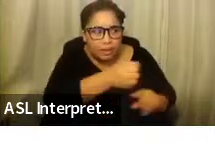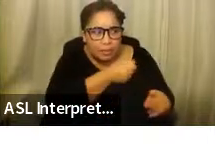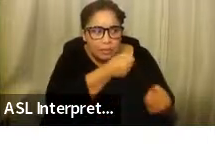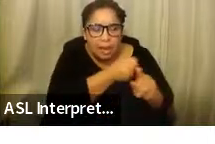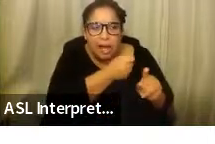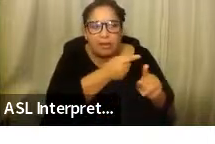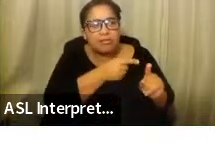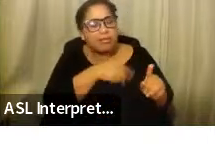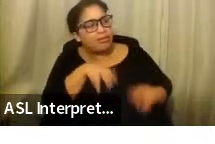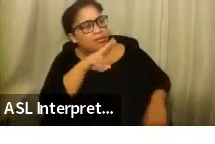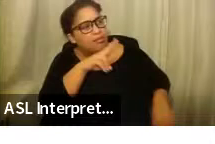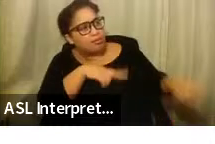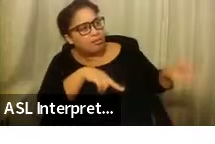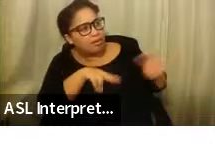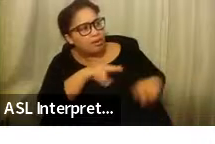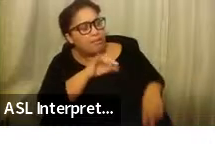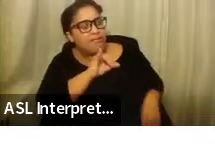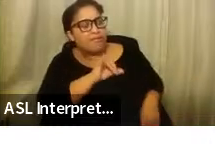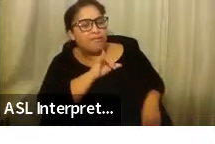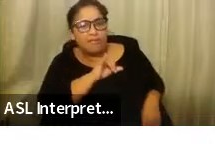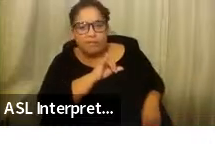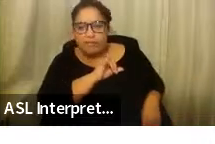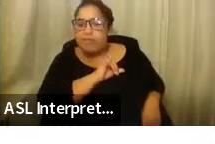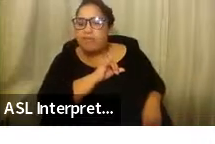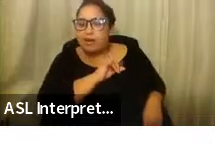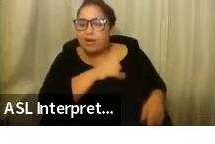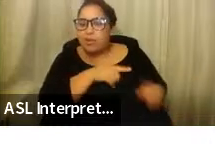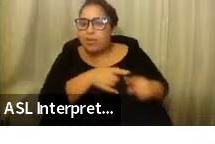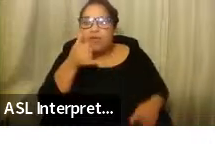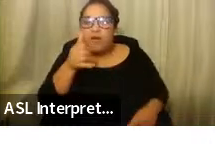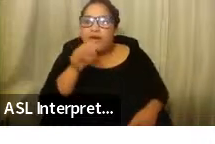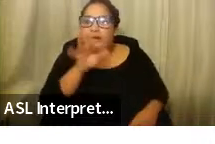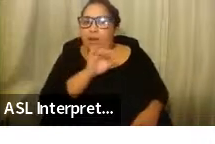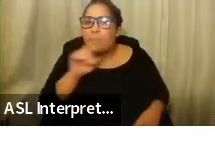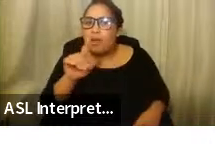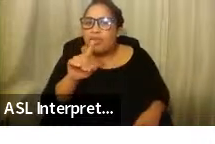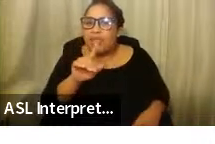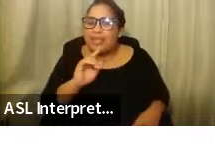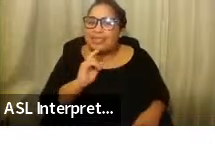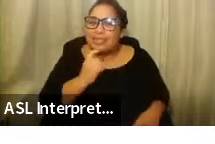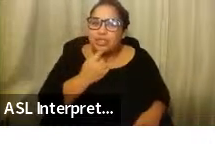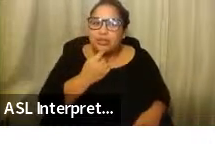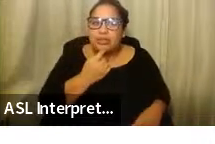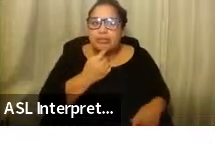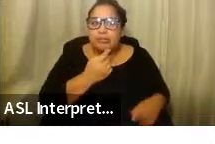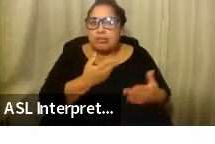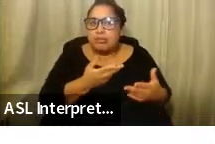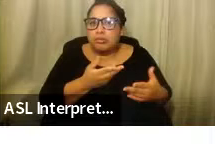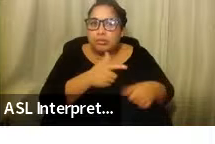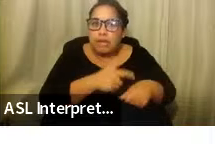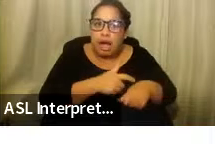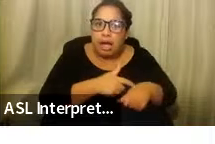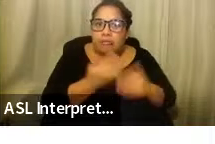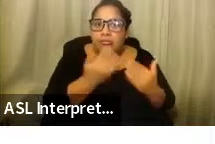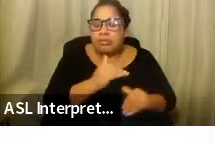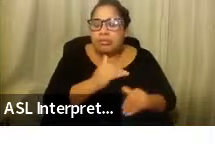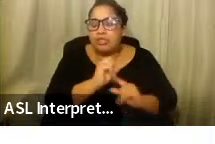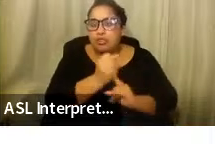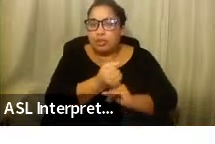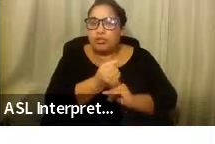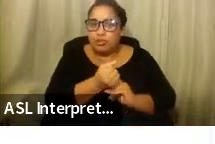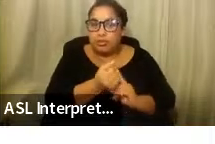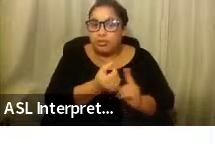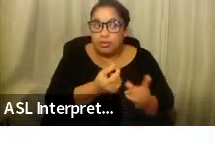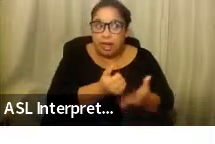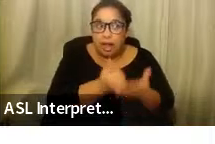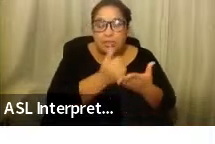them are in an acute situation like when they call 911, it is super helpful. There are